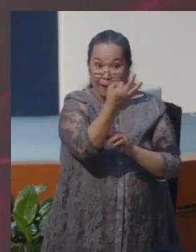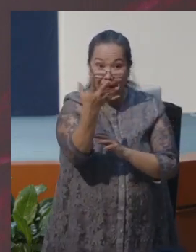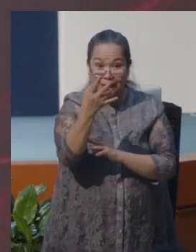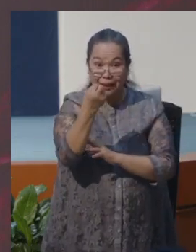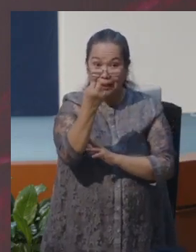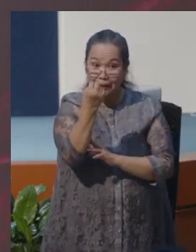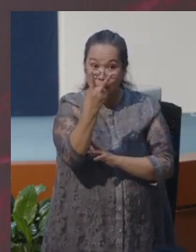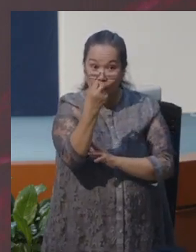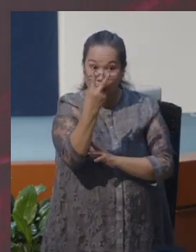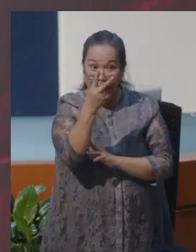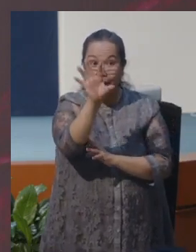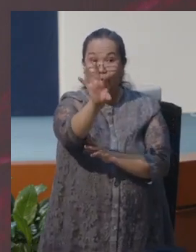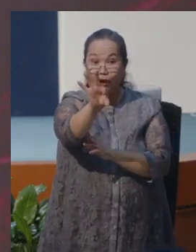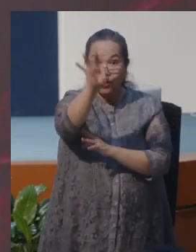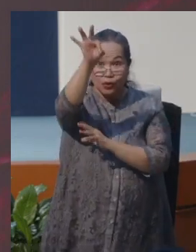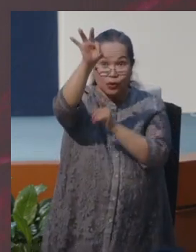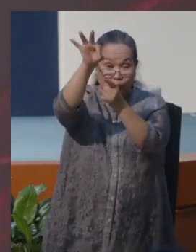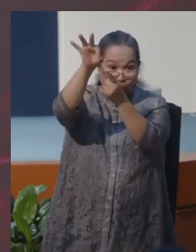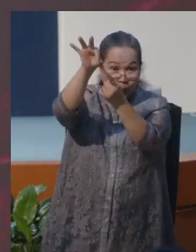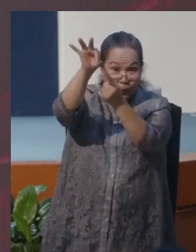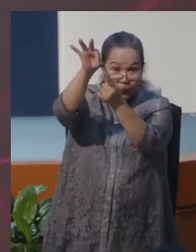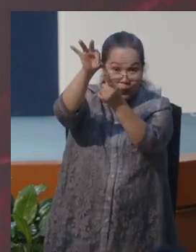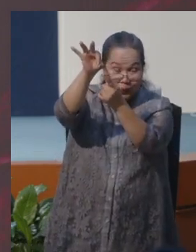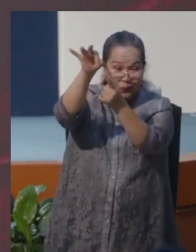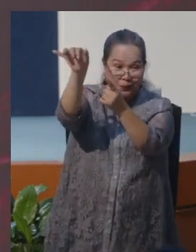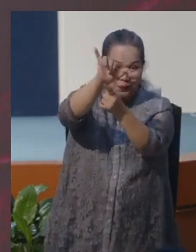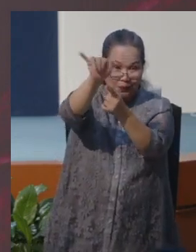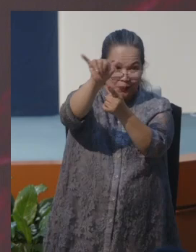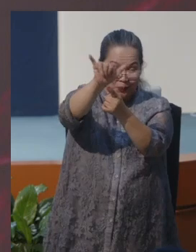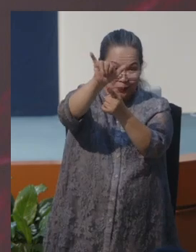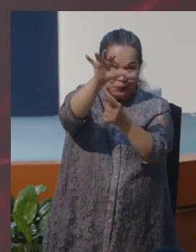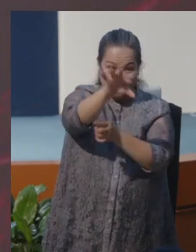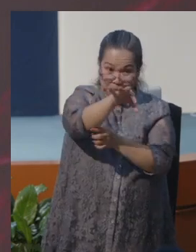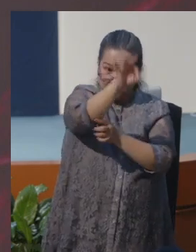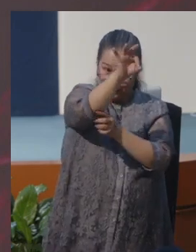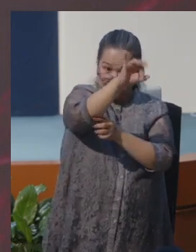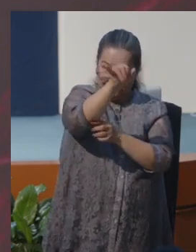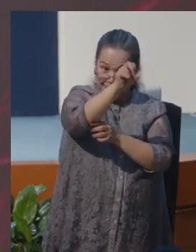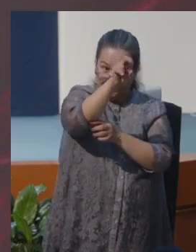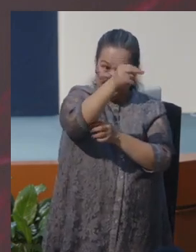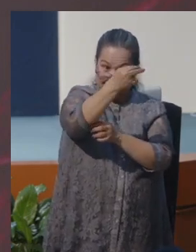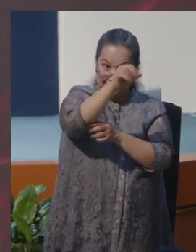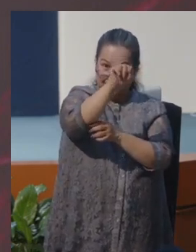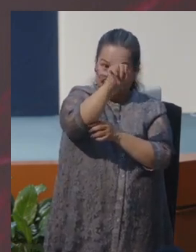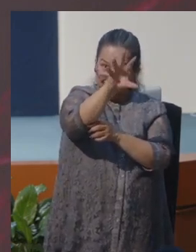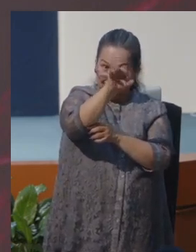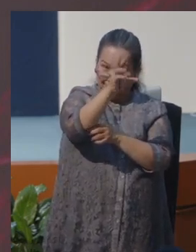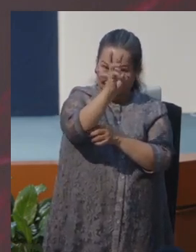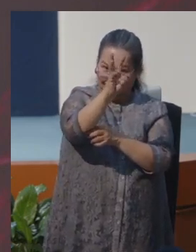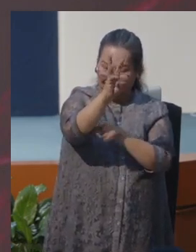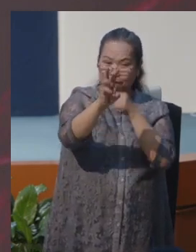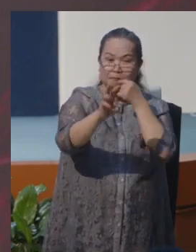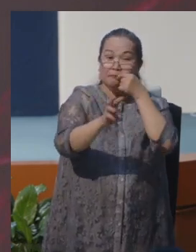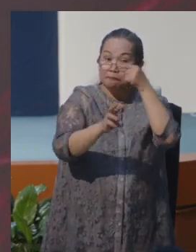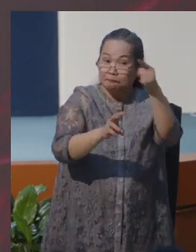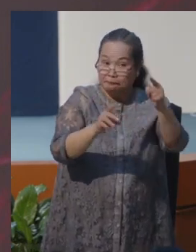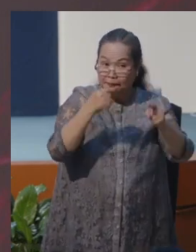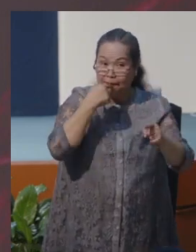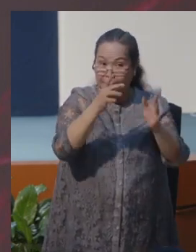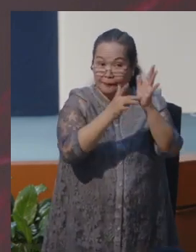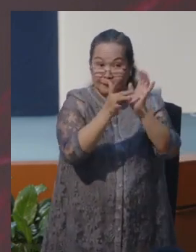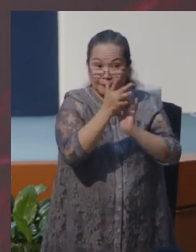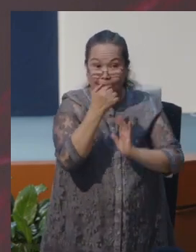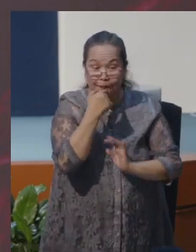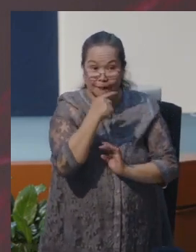salitang chose ay pareho ng salitang chose sa John 15:16. Kung saan sinabi ni